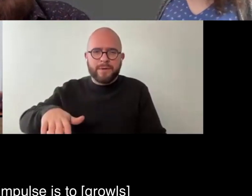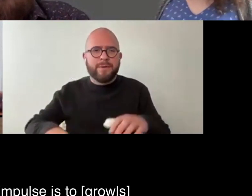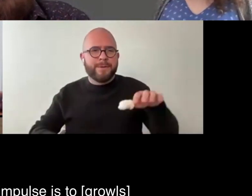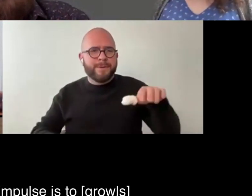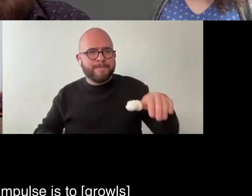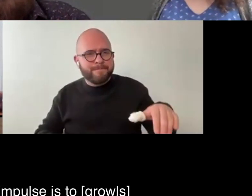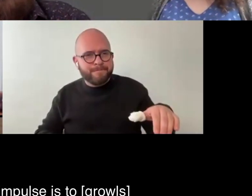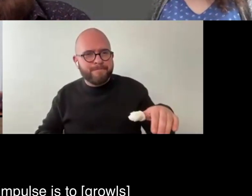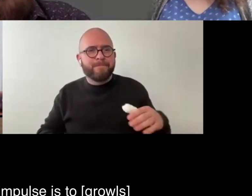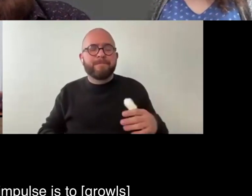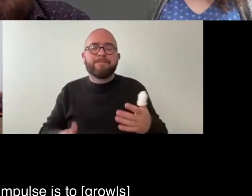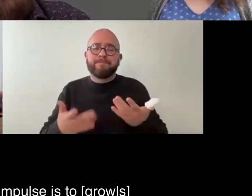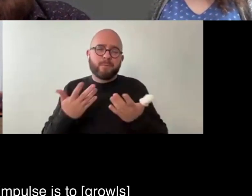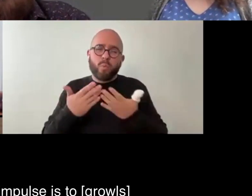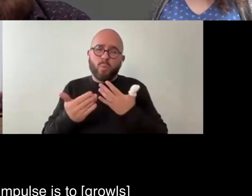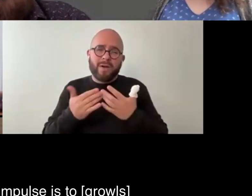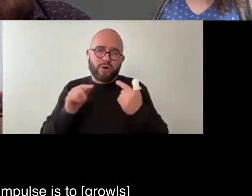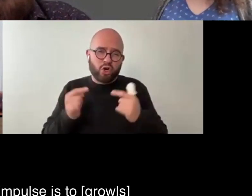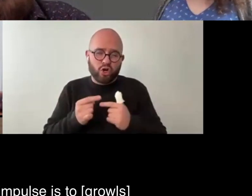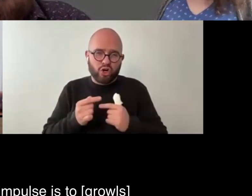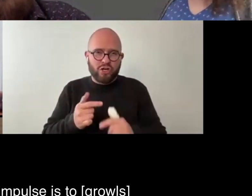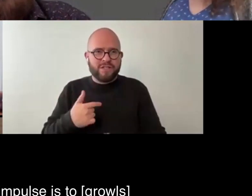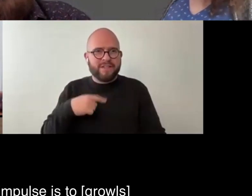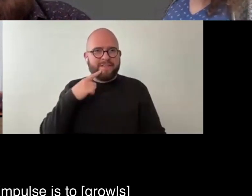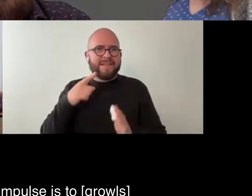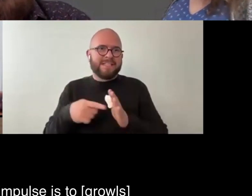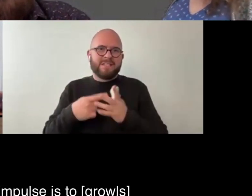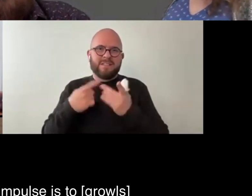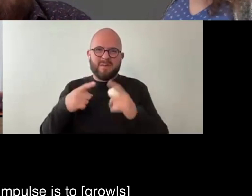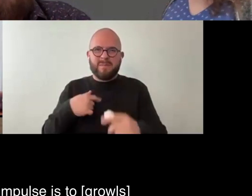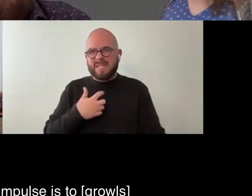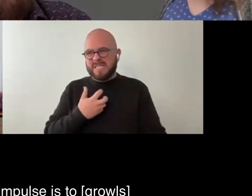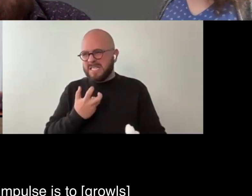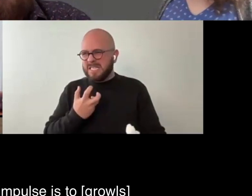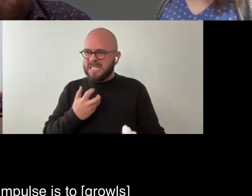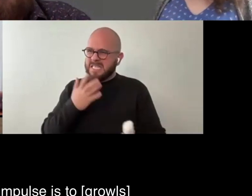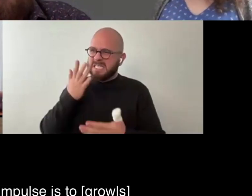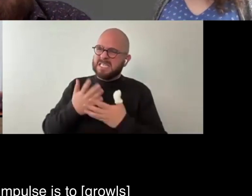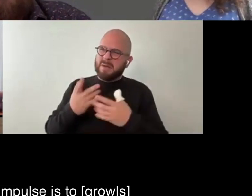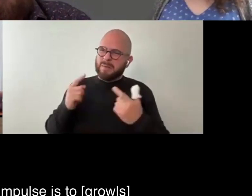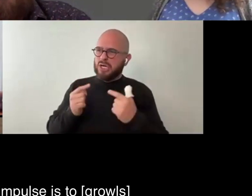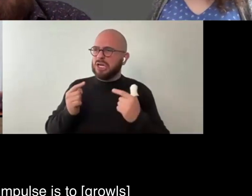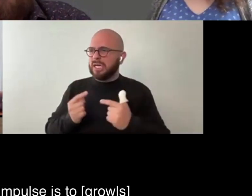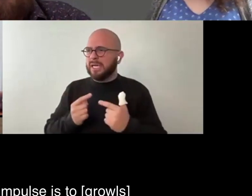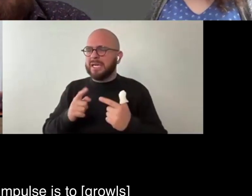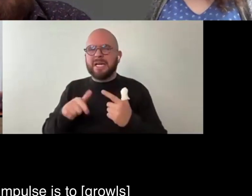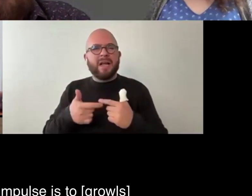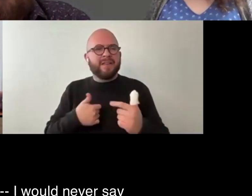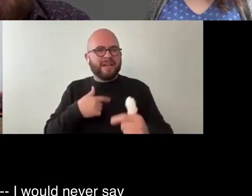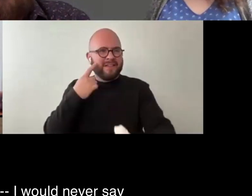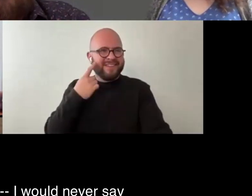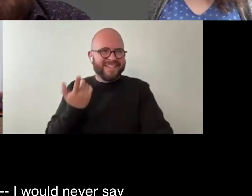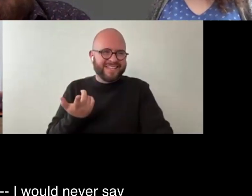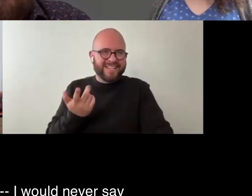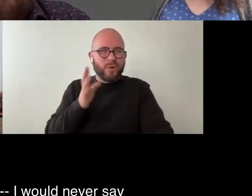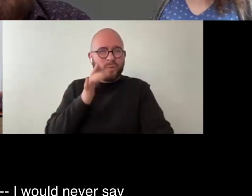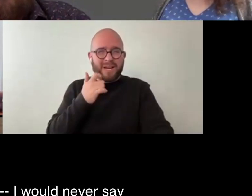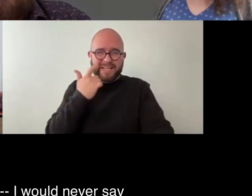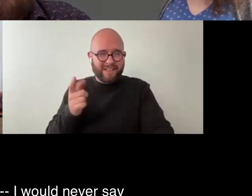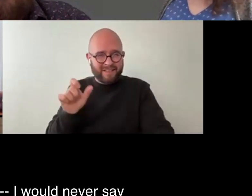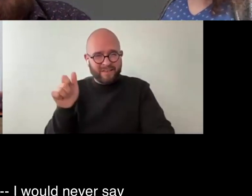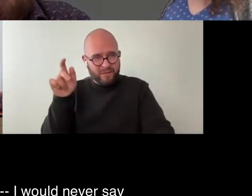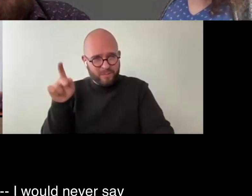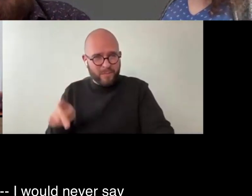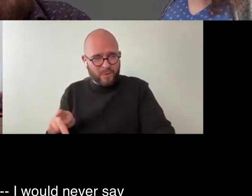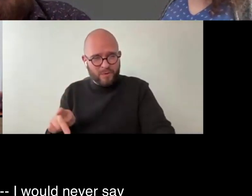sometimes my first impulse is to like, stop hurting. And then I think, would I ever say to another